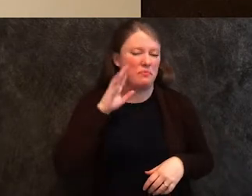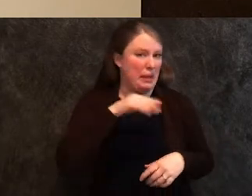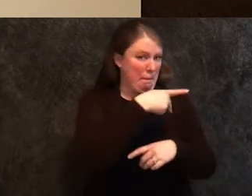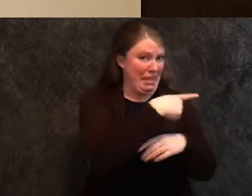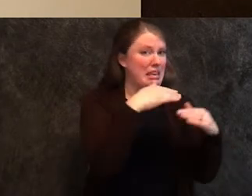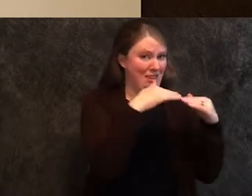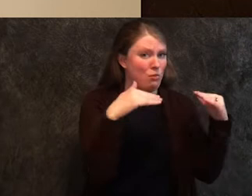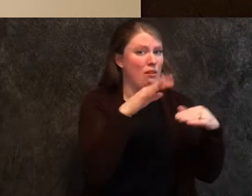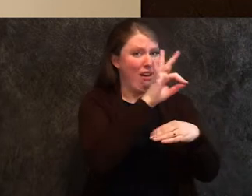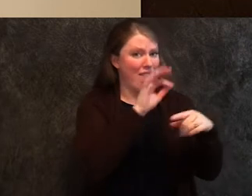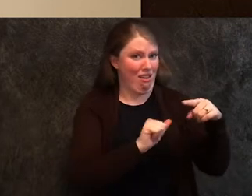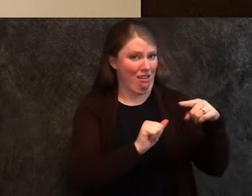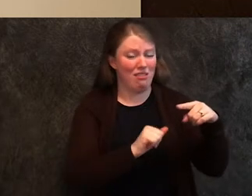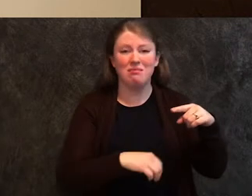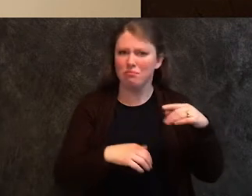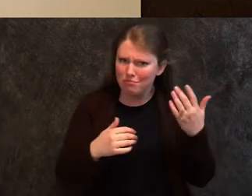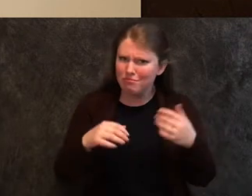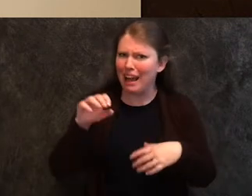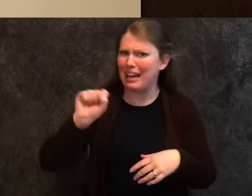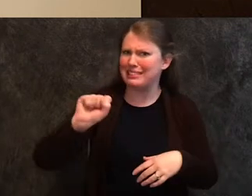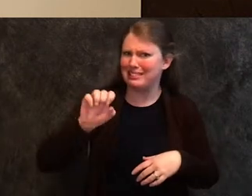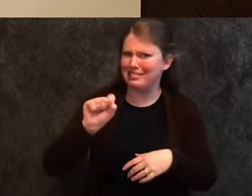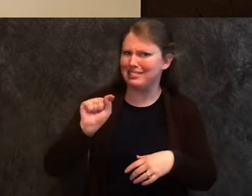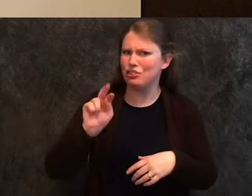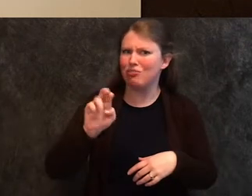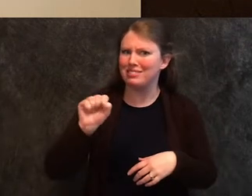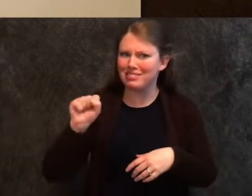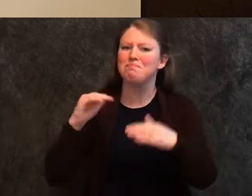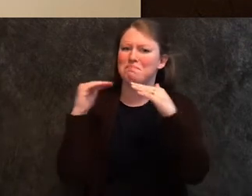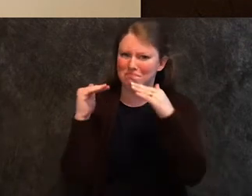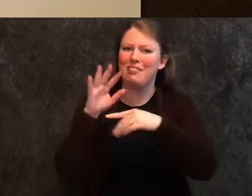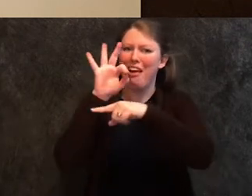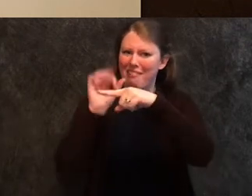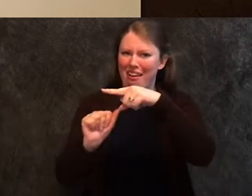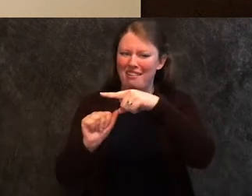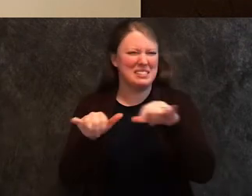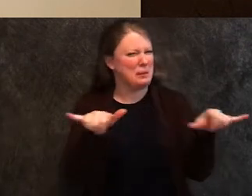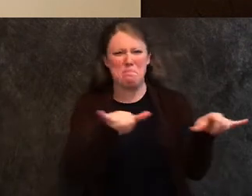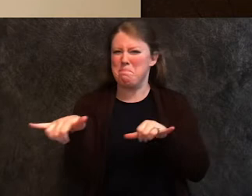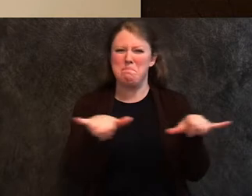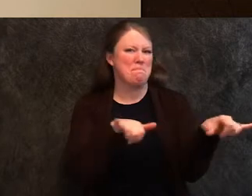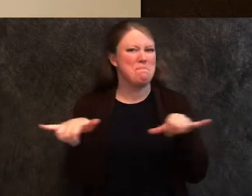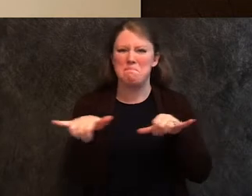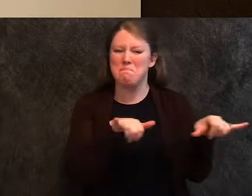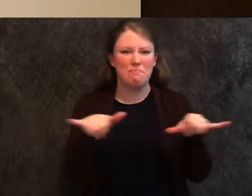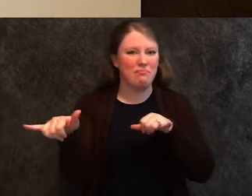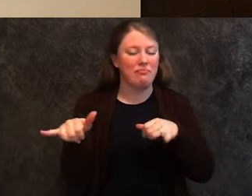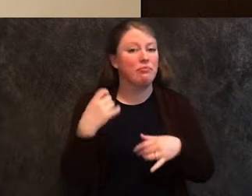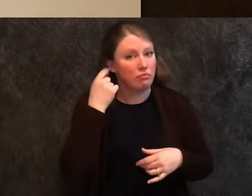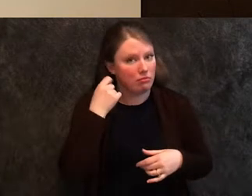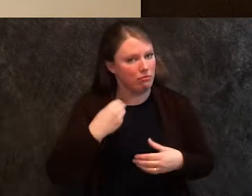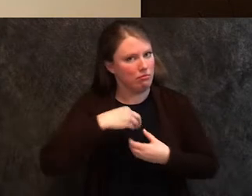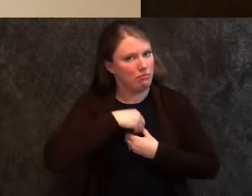is also force over area. Pressure and stress, while different quantities, actually